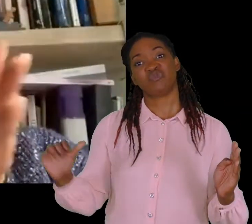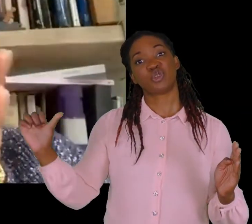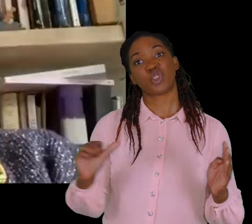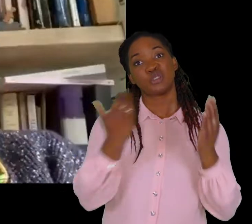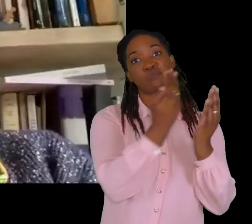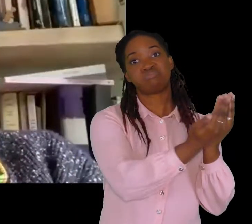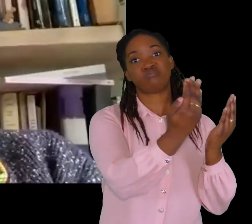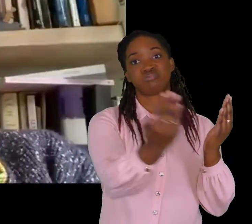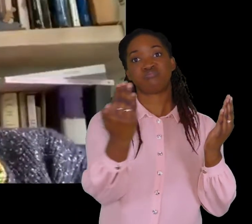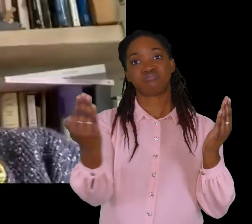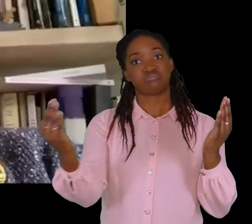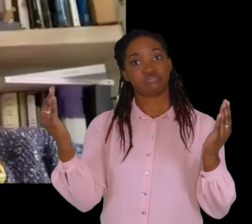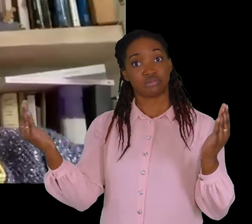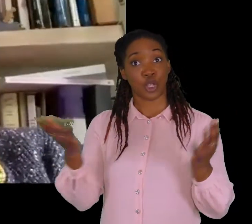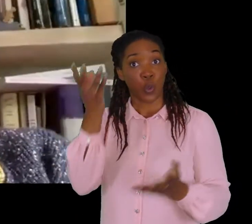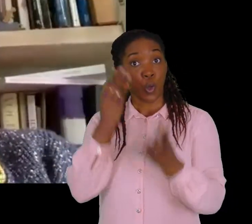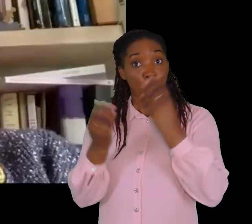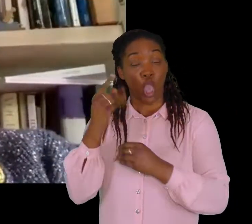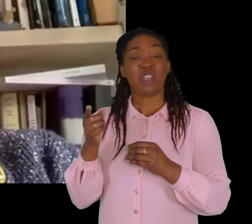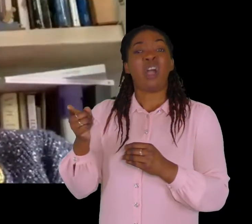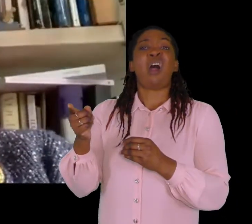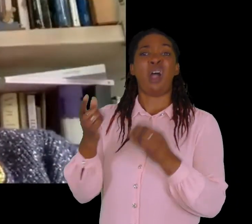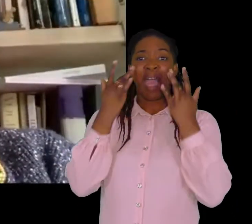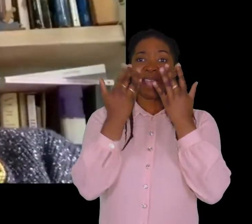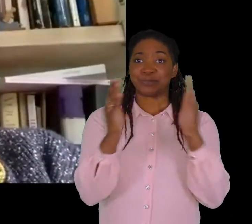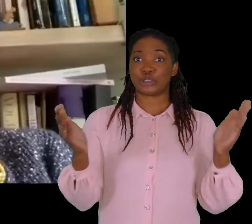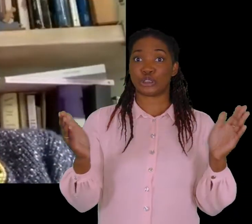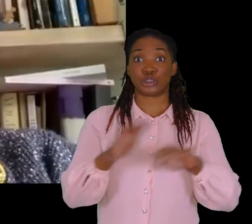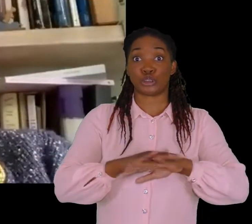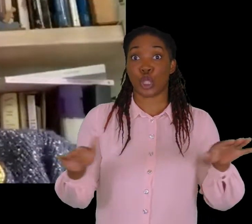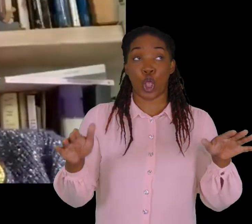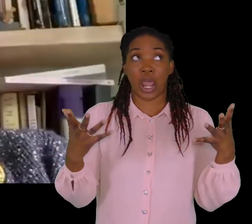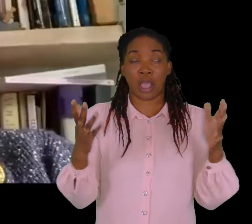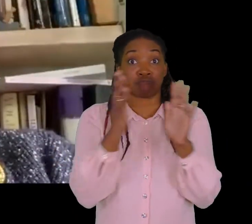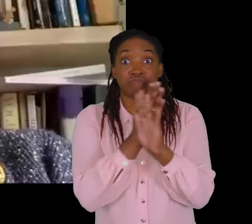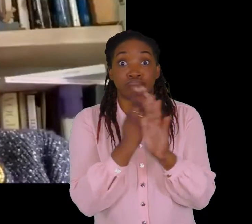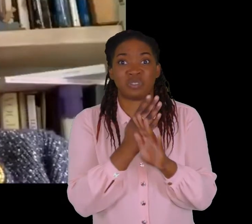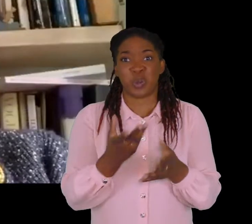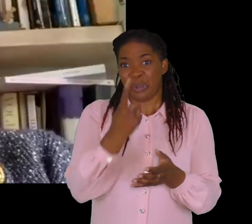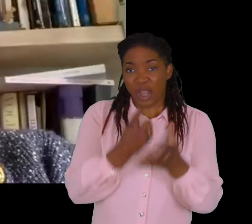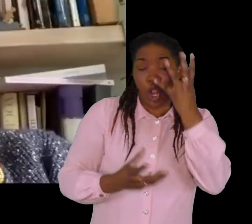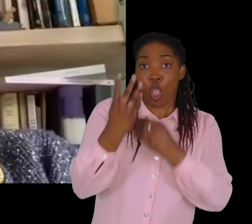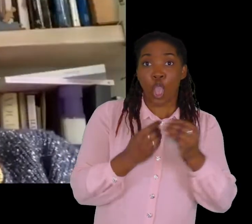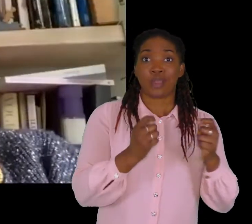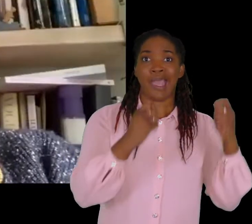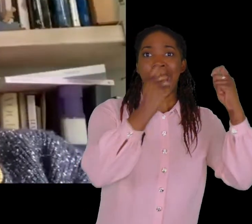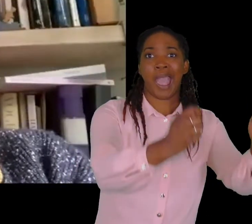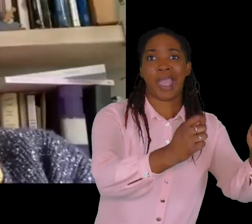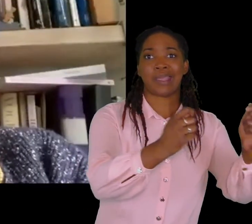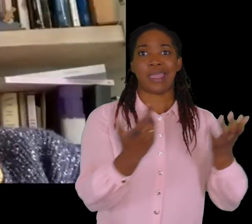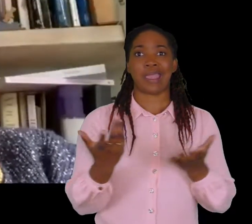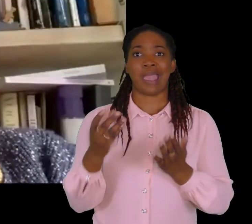exhibition. And you learned the demystification of exhibitions. You learned about hanging, you learned